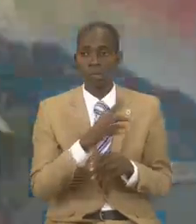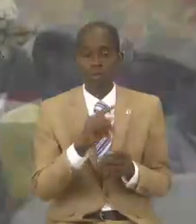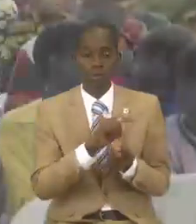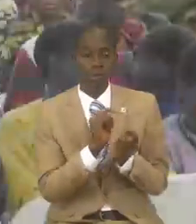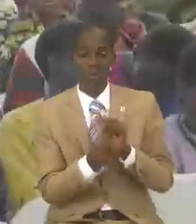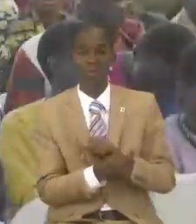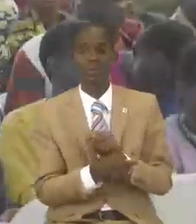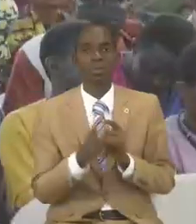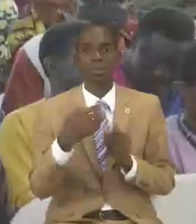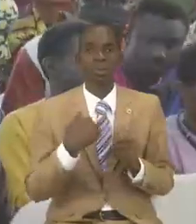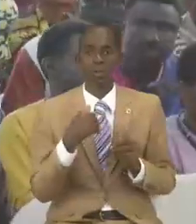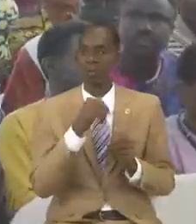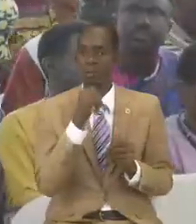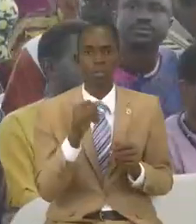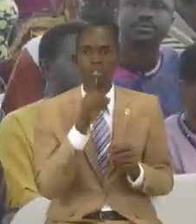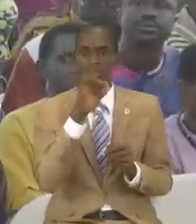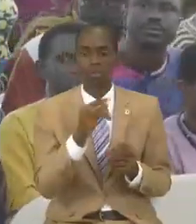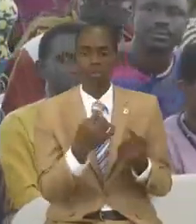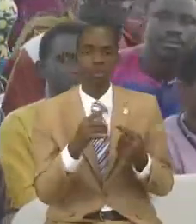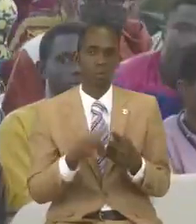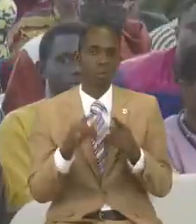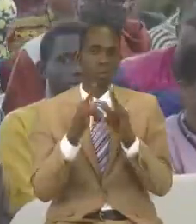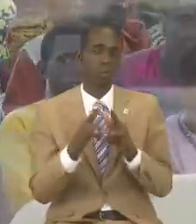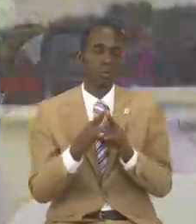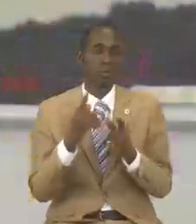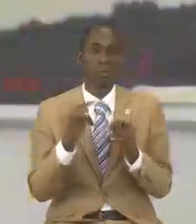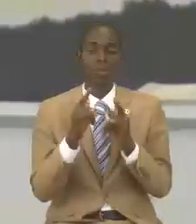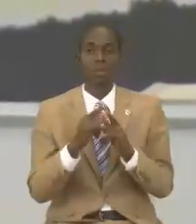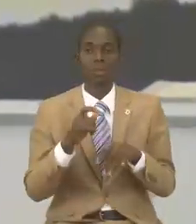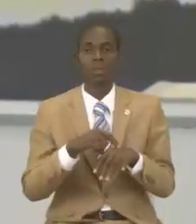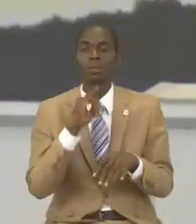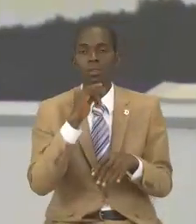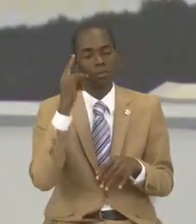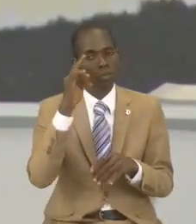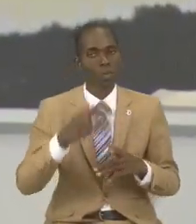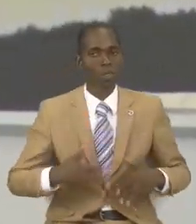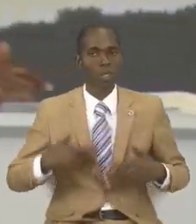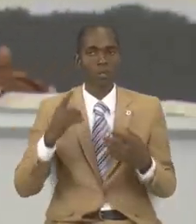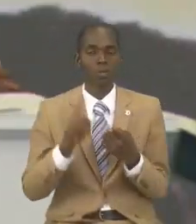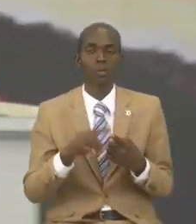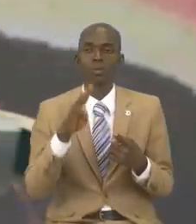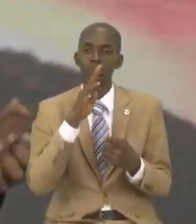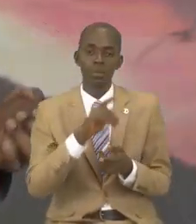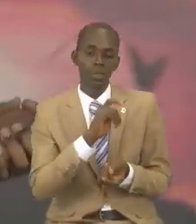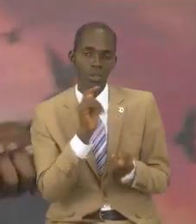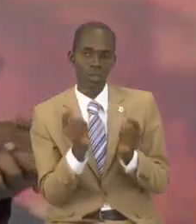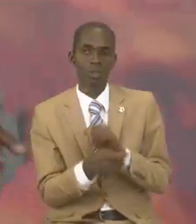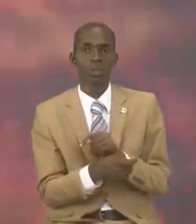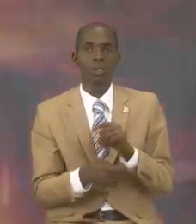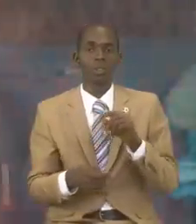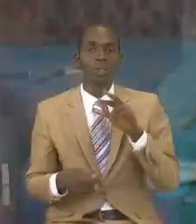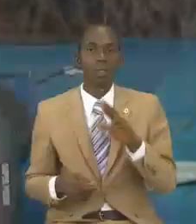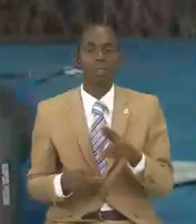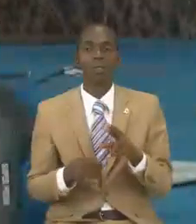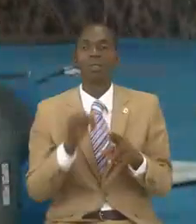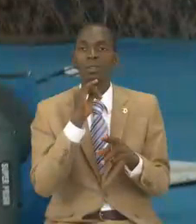you have not really attended retreat. Retreat time is for your life to be transformed. And then R is to refresh you. You're feeling